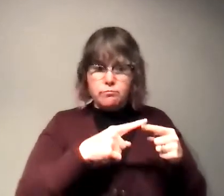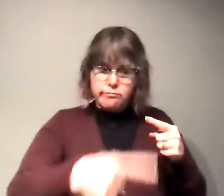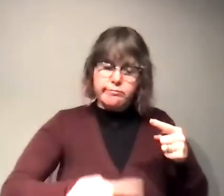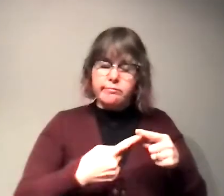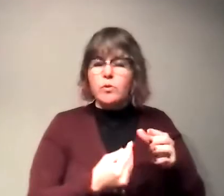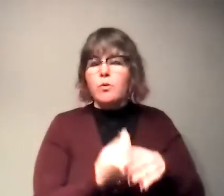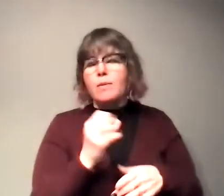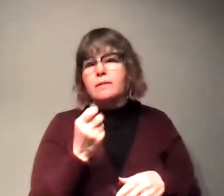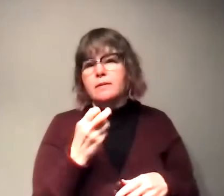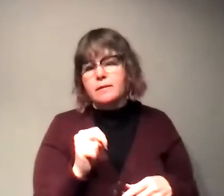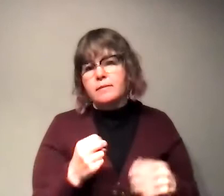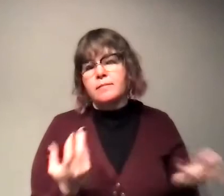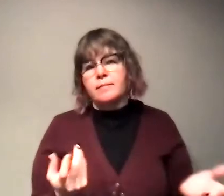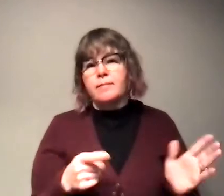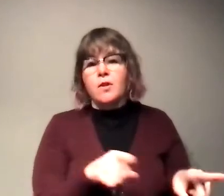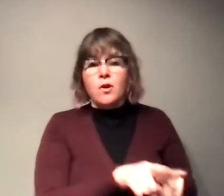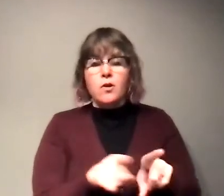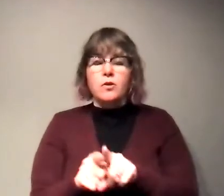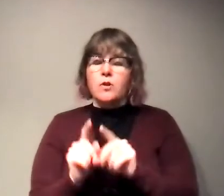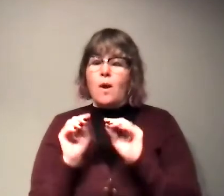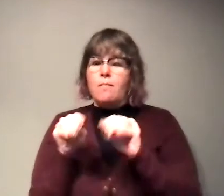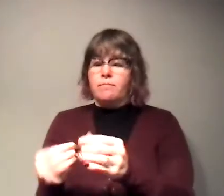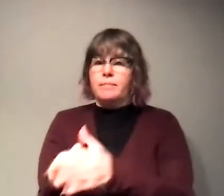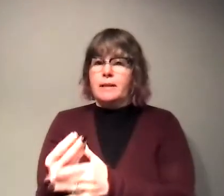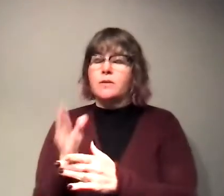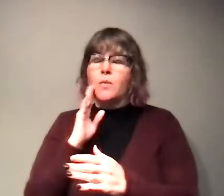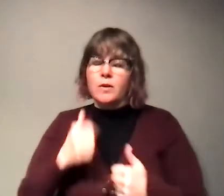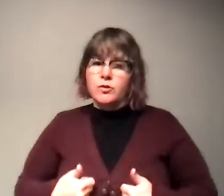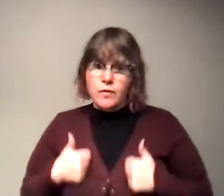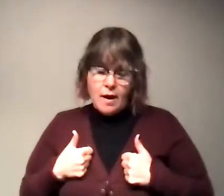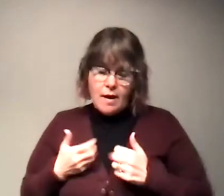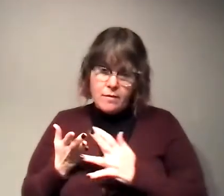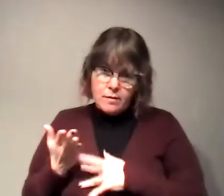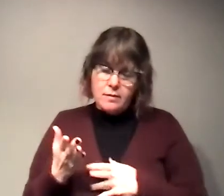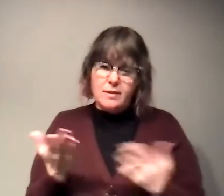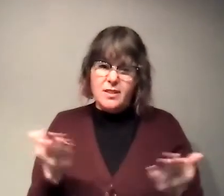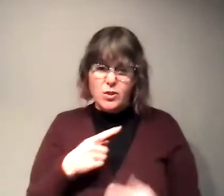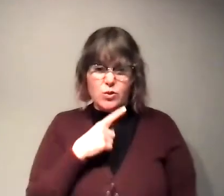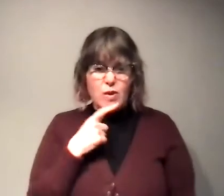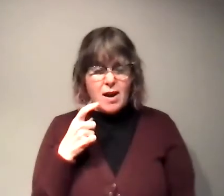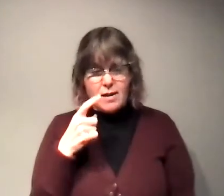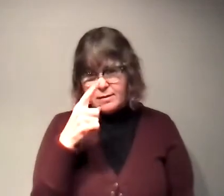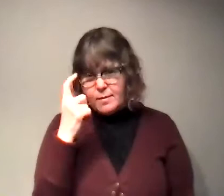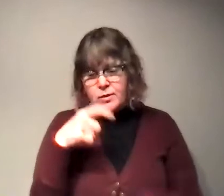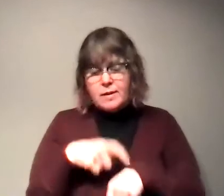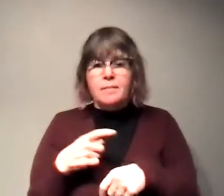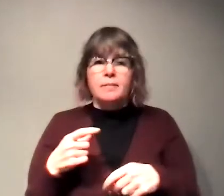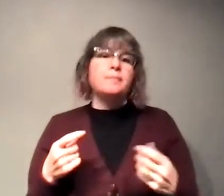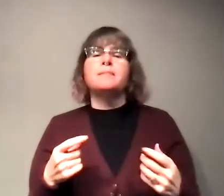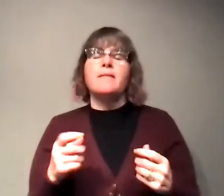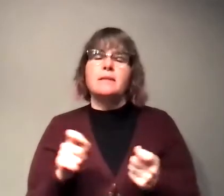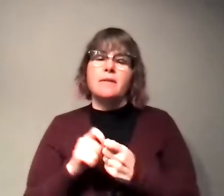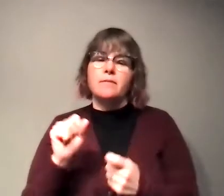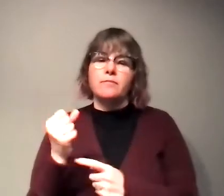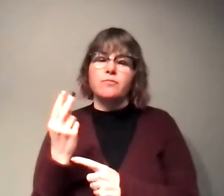example. We also want to plant plants that we know will survive because it gets very dry here in the summer. So we have certain shrubs